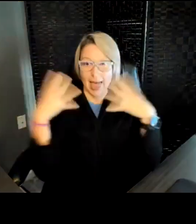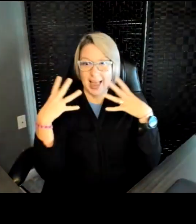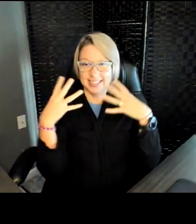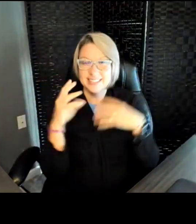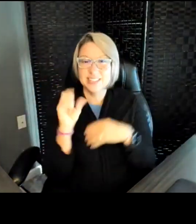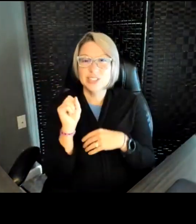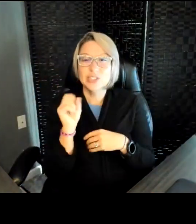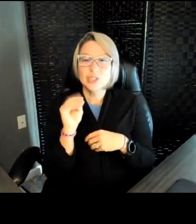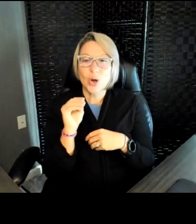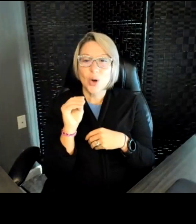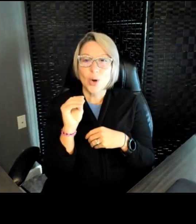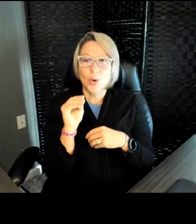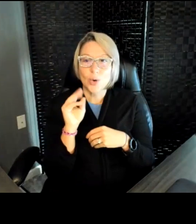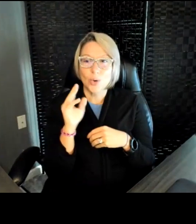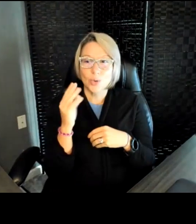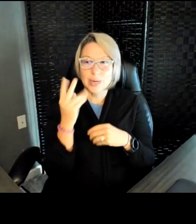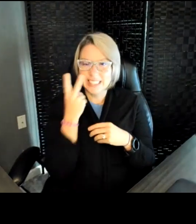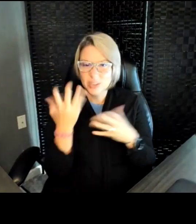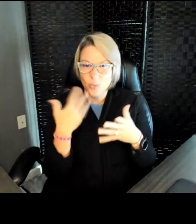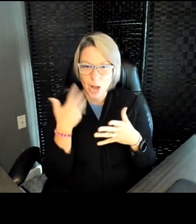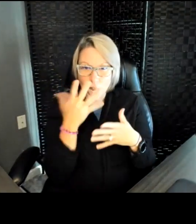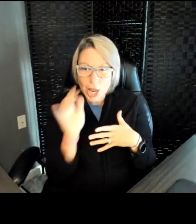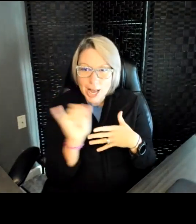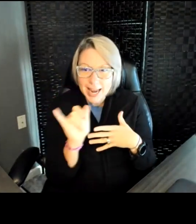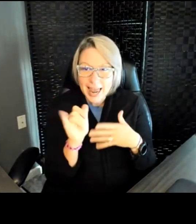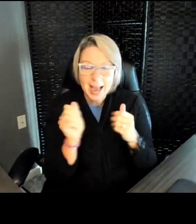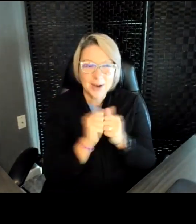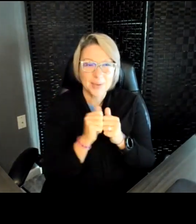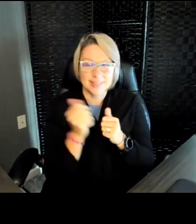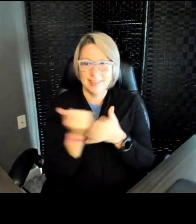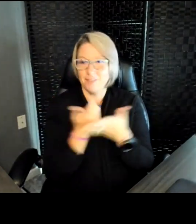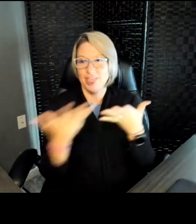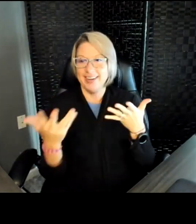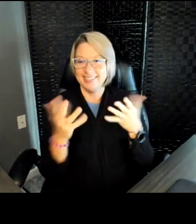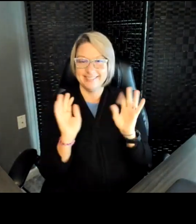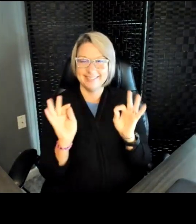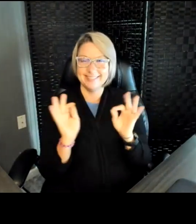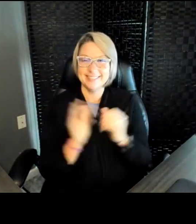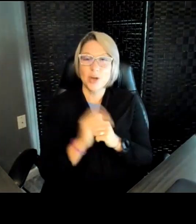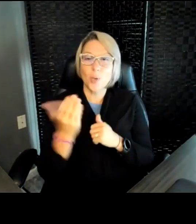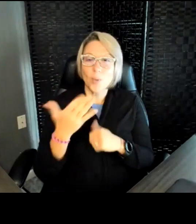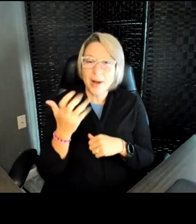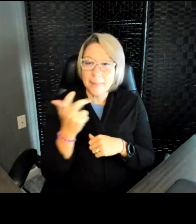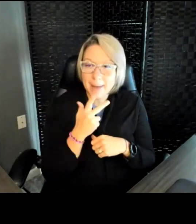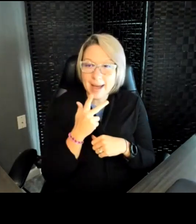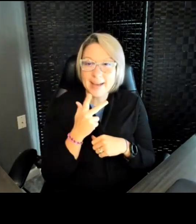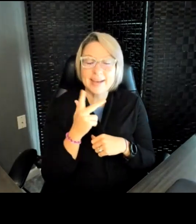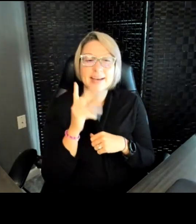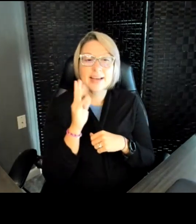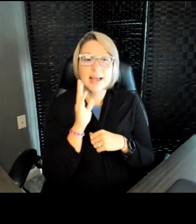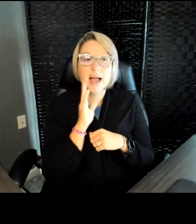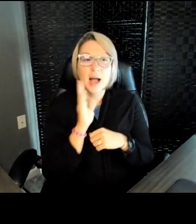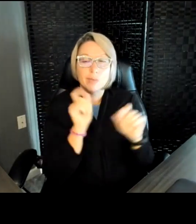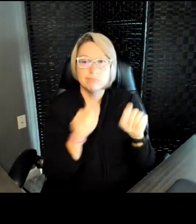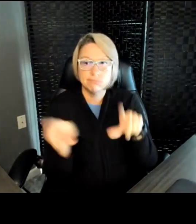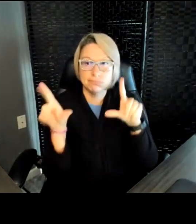get to know what I look like with all my, whatever that is. But welcome back. And I'm going to go ahead and put up my